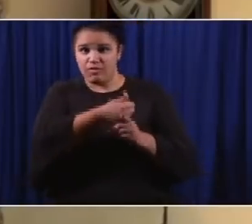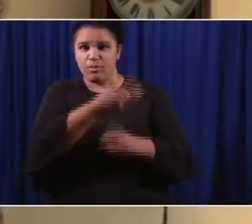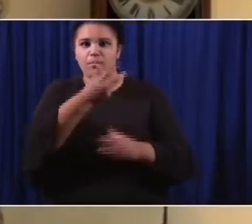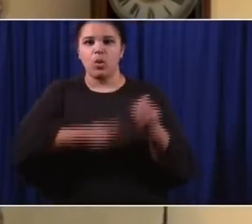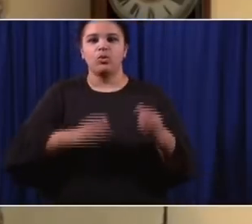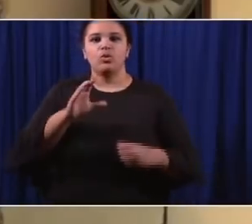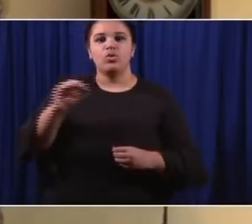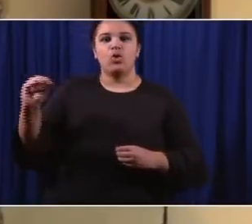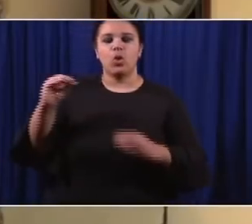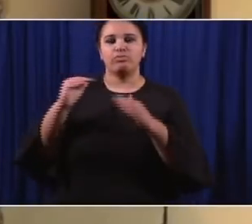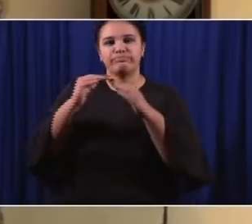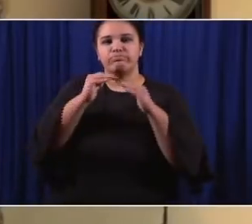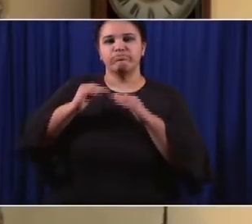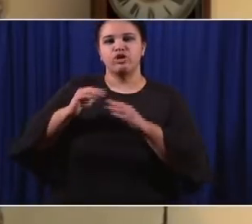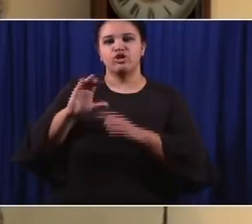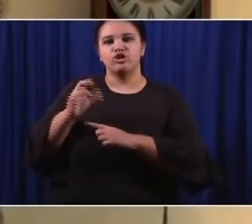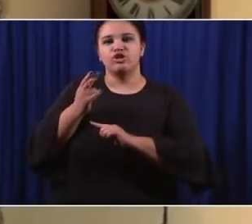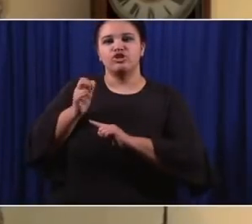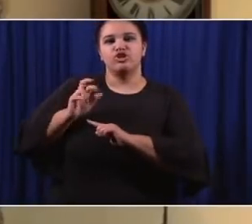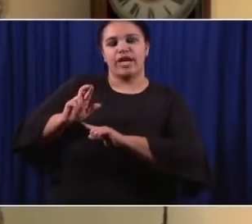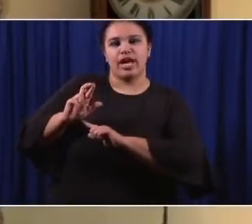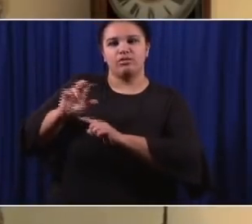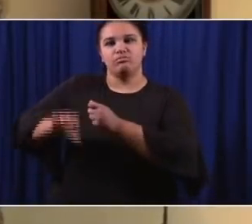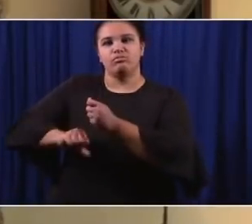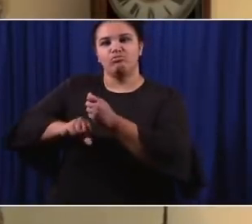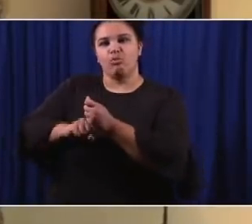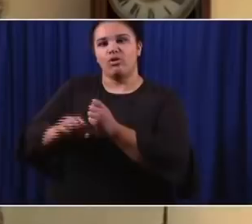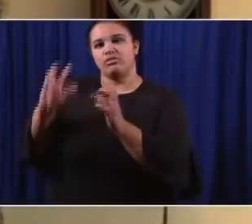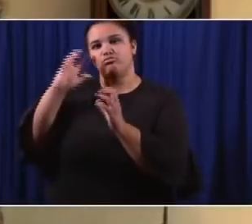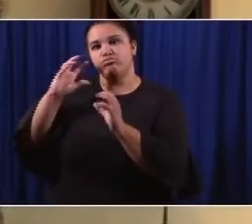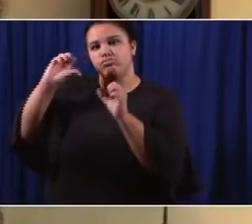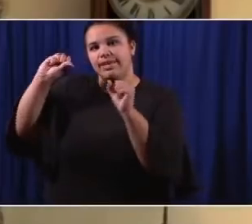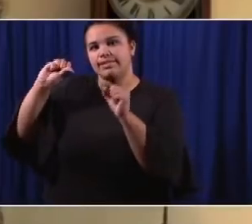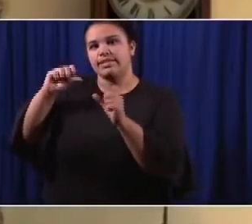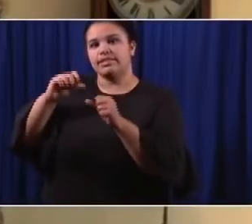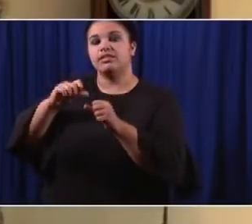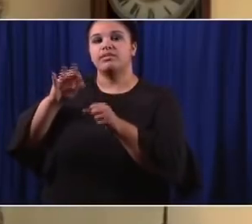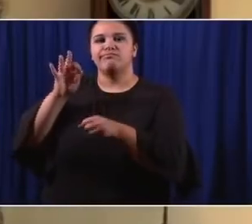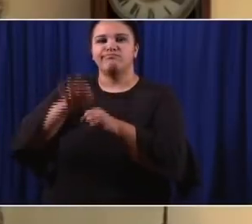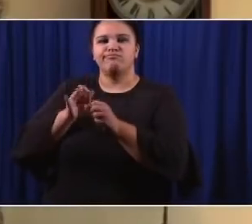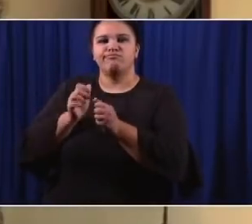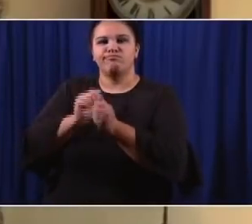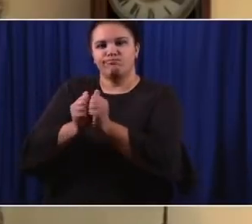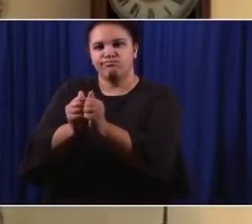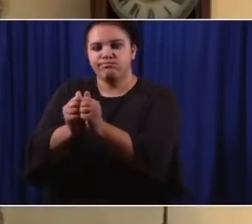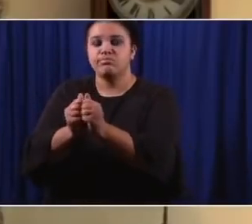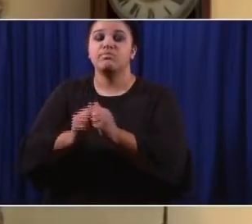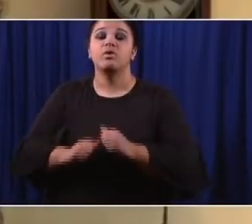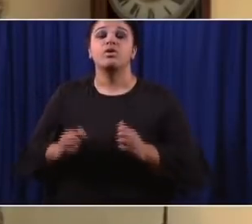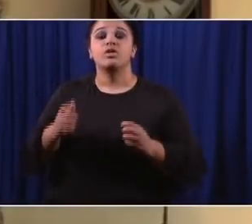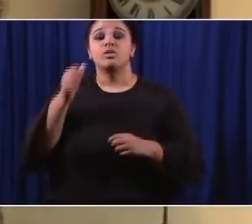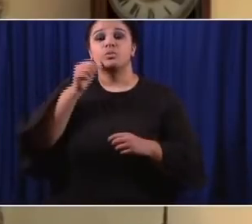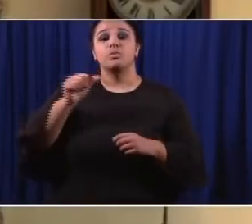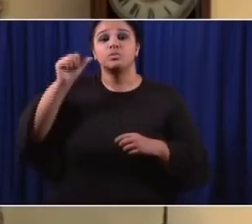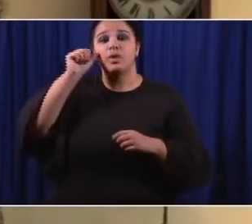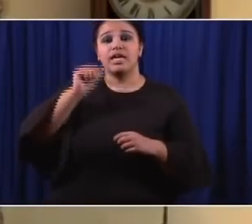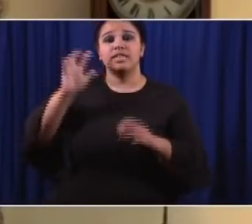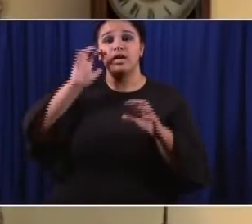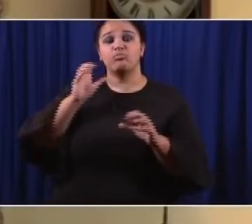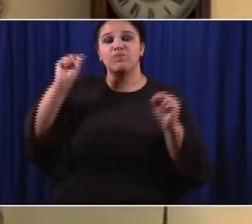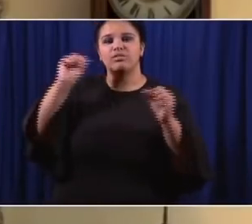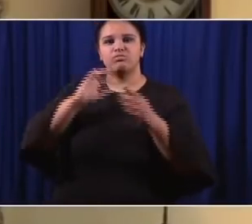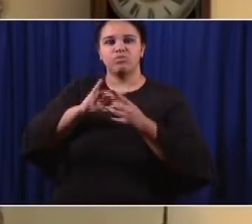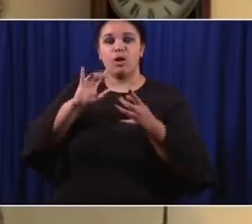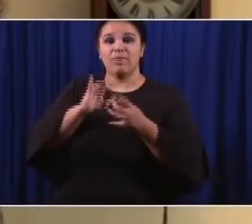Yesterday, the president cited concerns over mail-in ballots leading to election fraud and would not commit to a peaceful transition of power, as we've mentioned. So